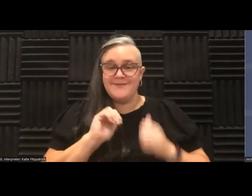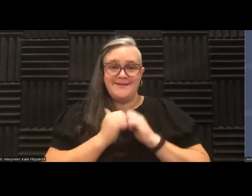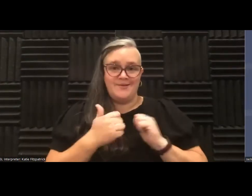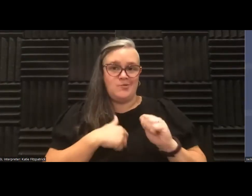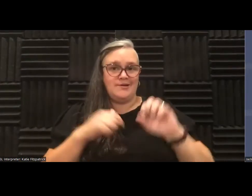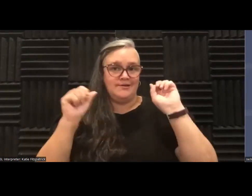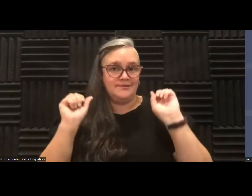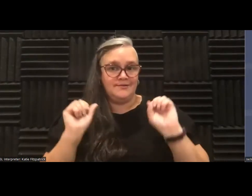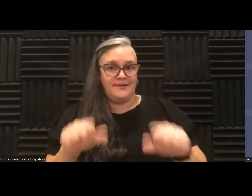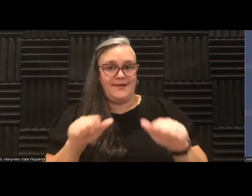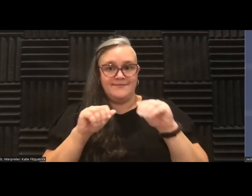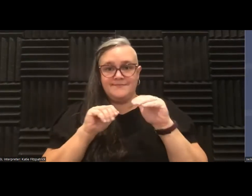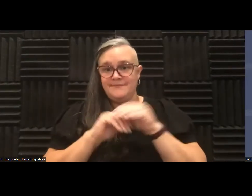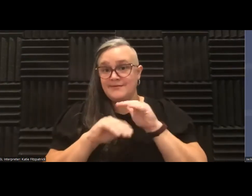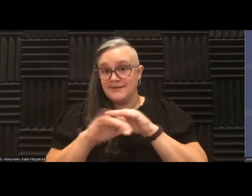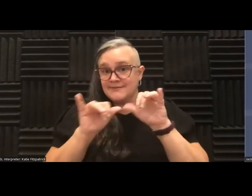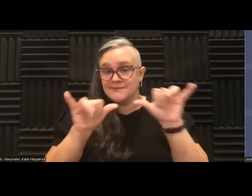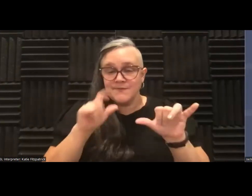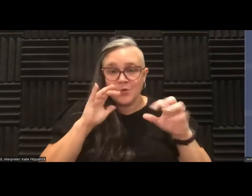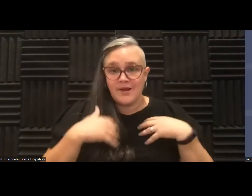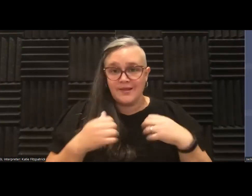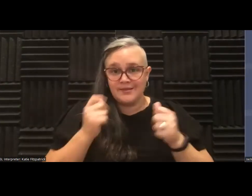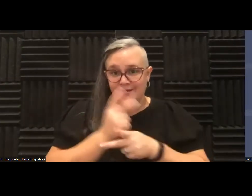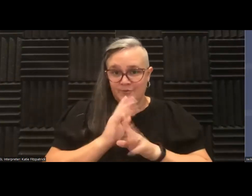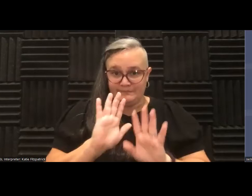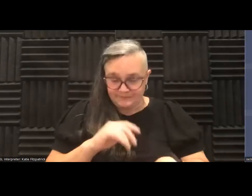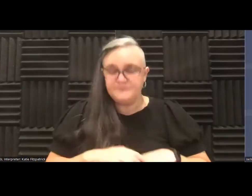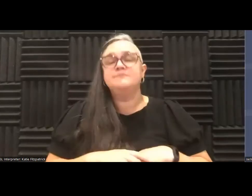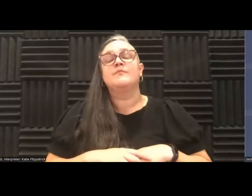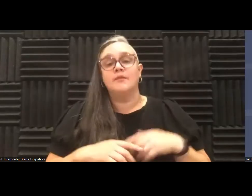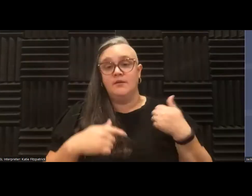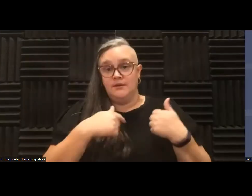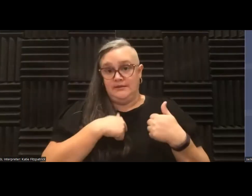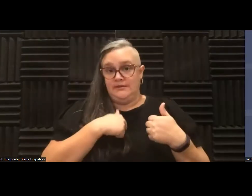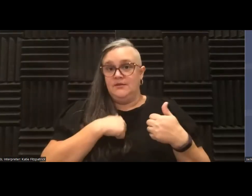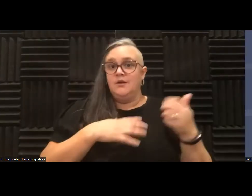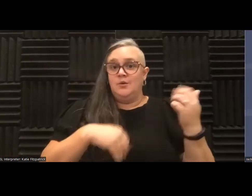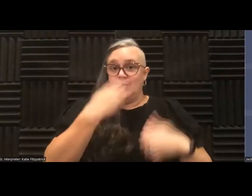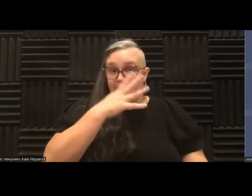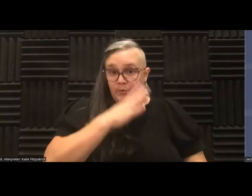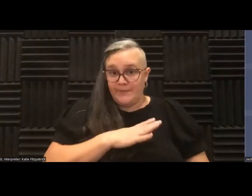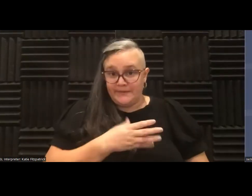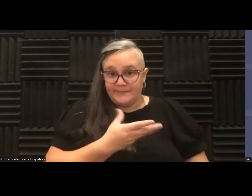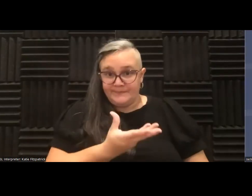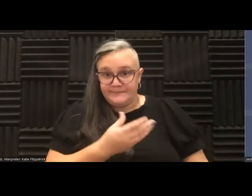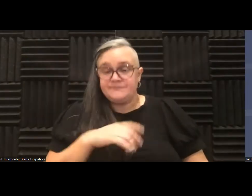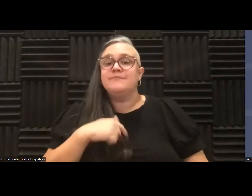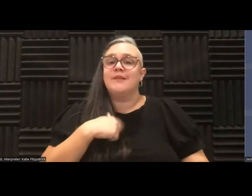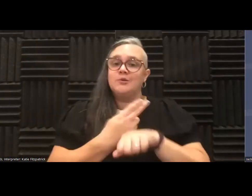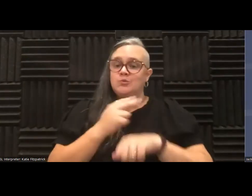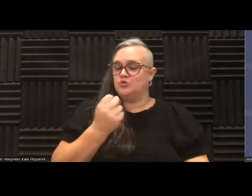to access systems in healthcare. I am a white woman. I use she,